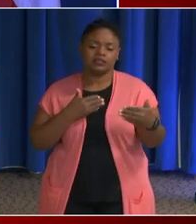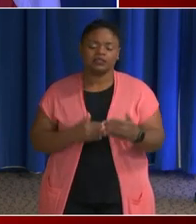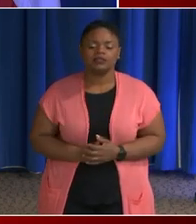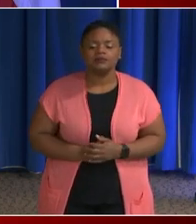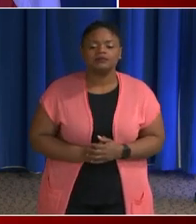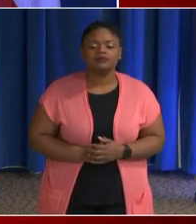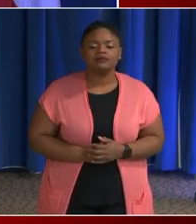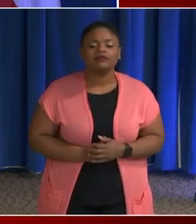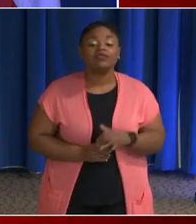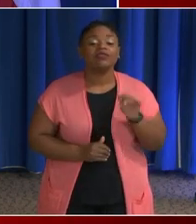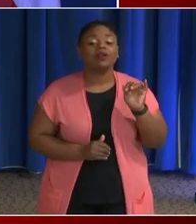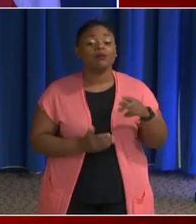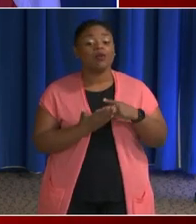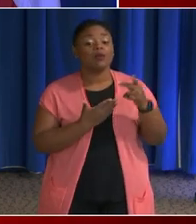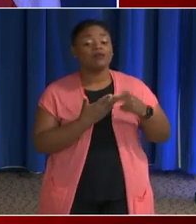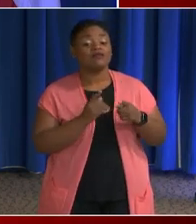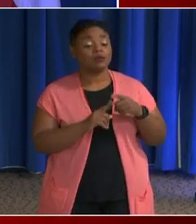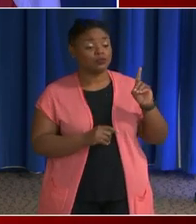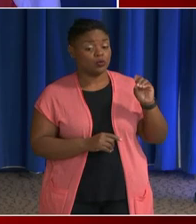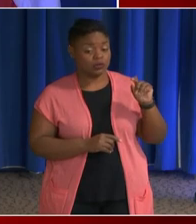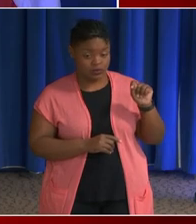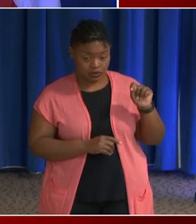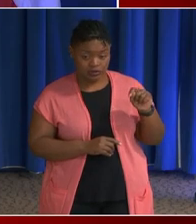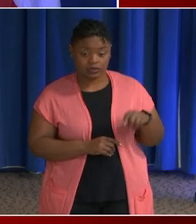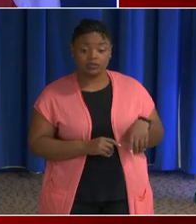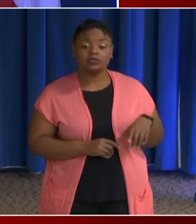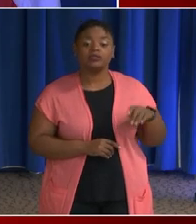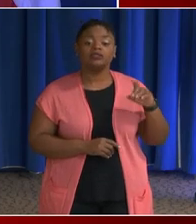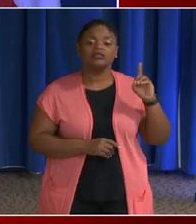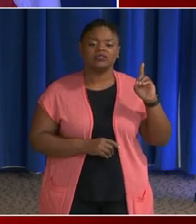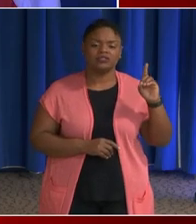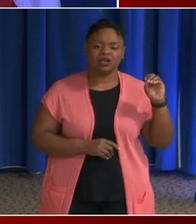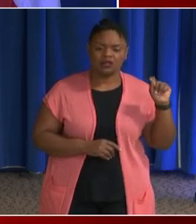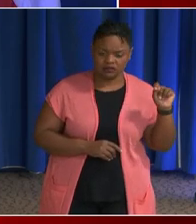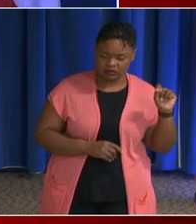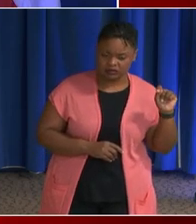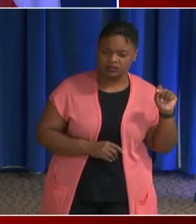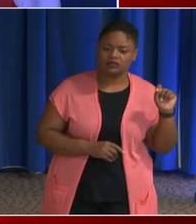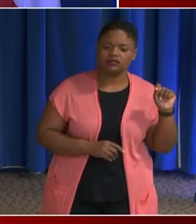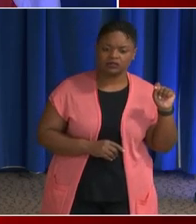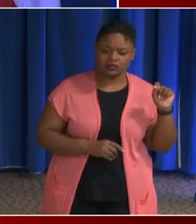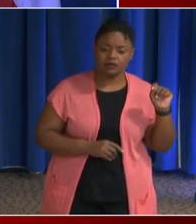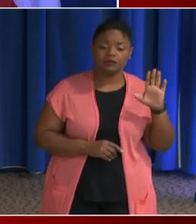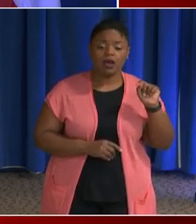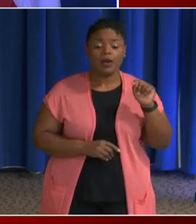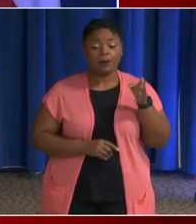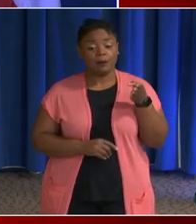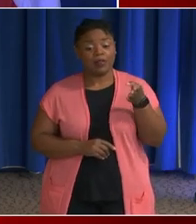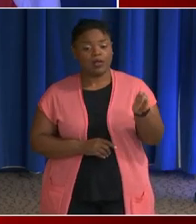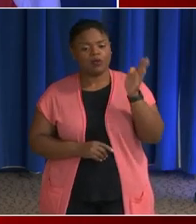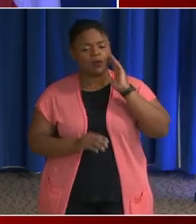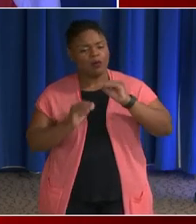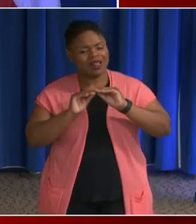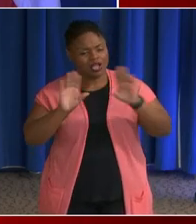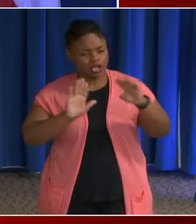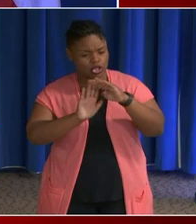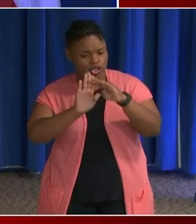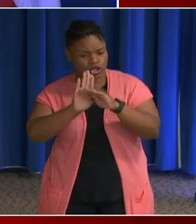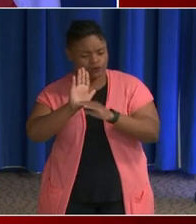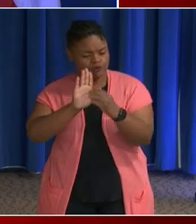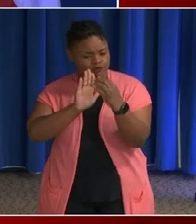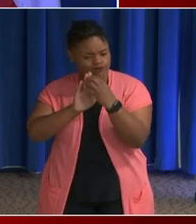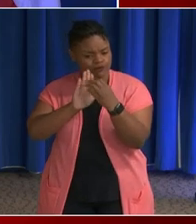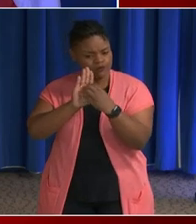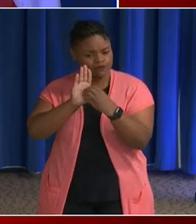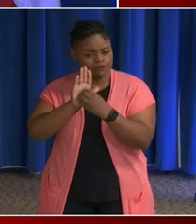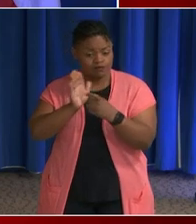from DOT, but this bill would codify some of that as well as require a reporting on